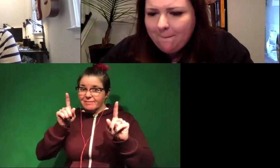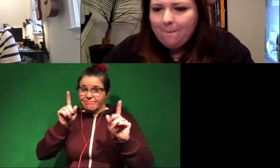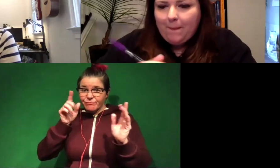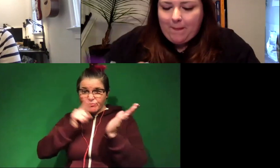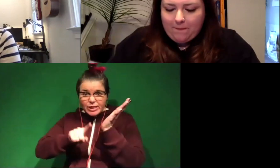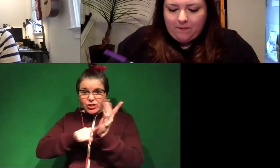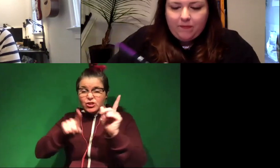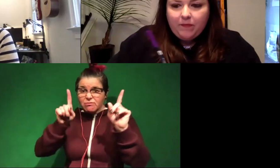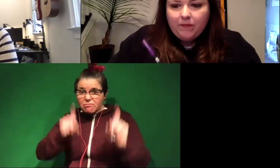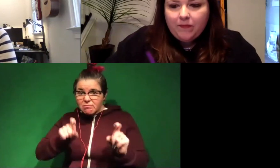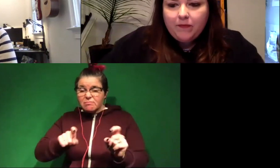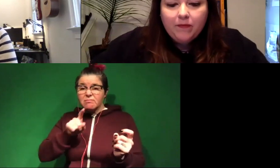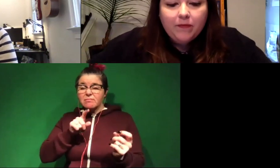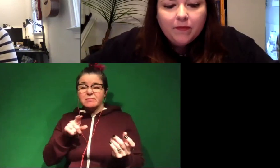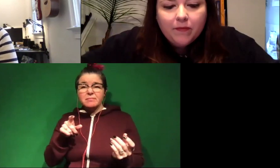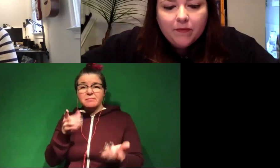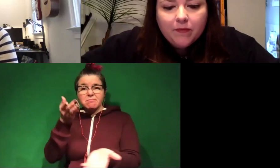any